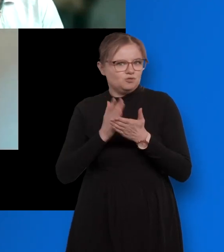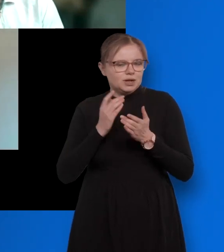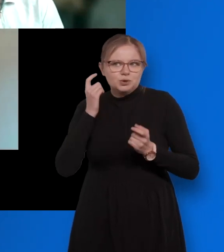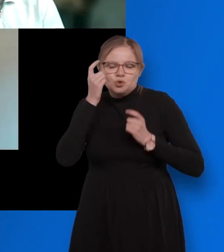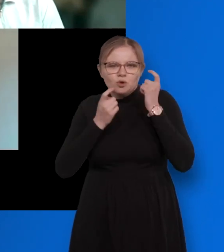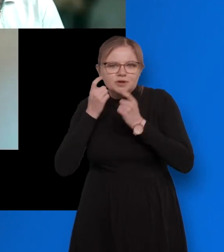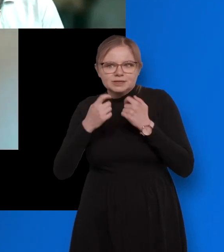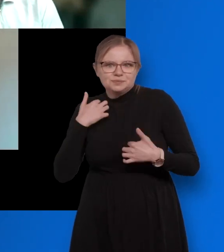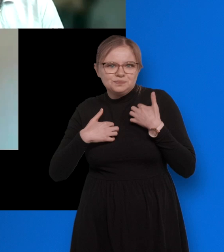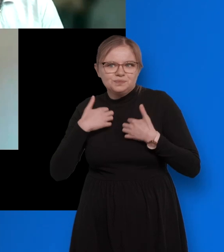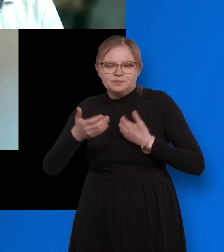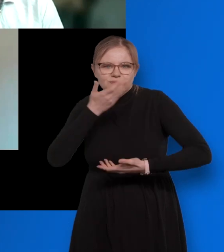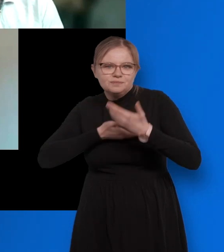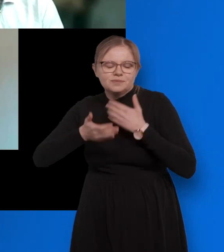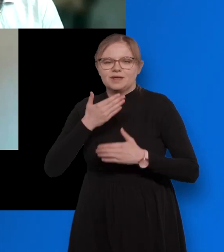about this. So thank you very much.